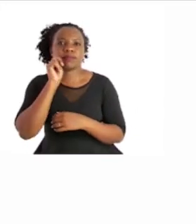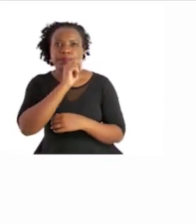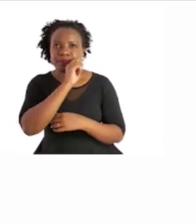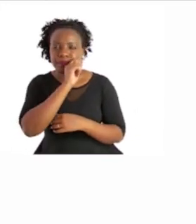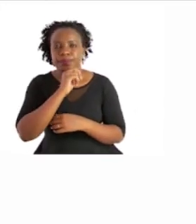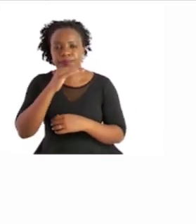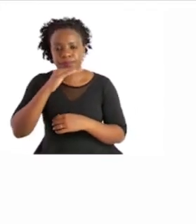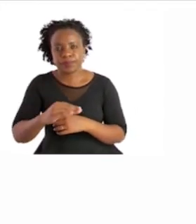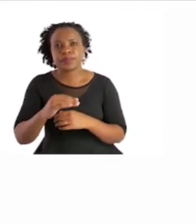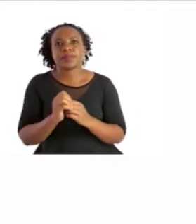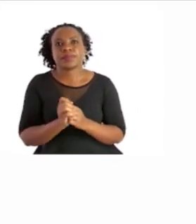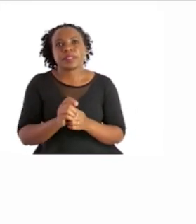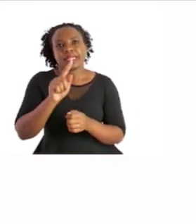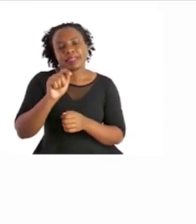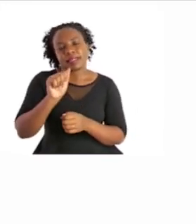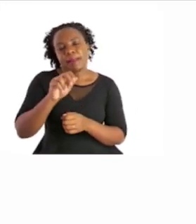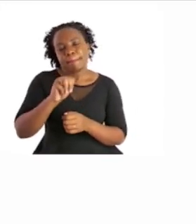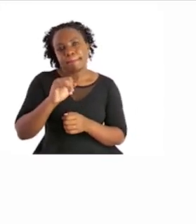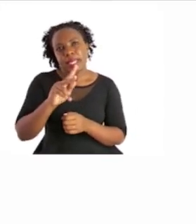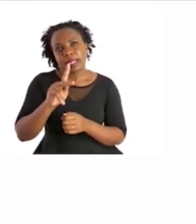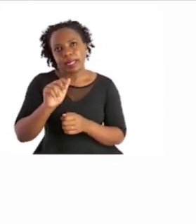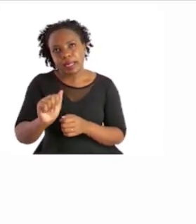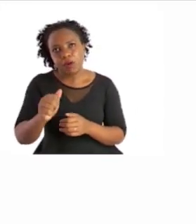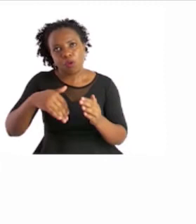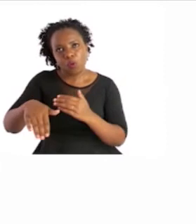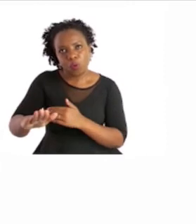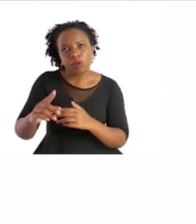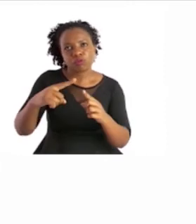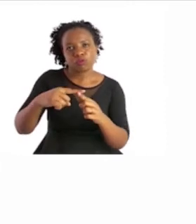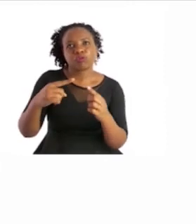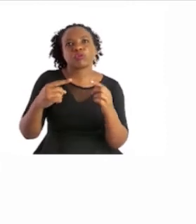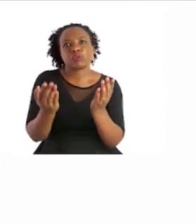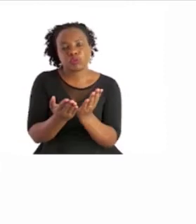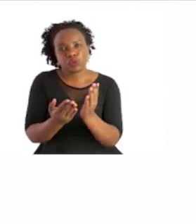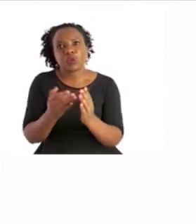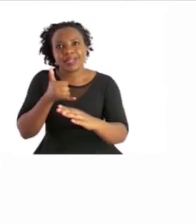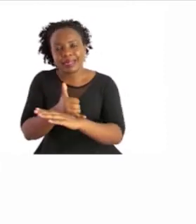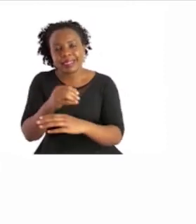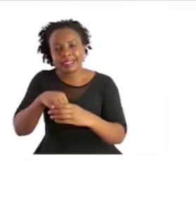one, Tamika went to school early in the morning.